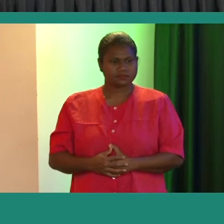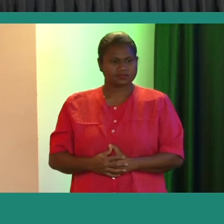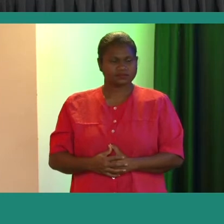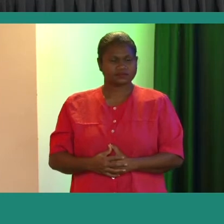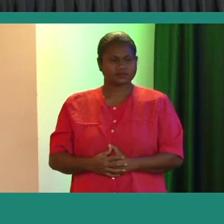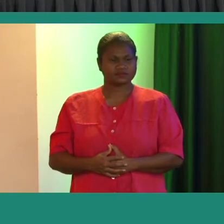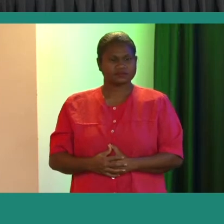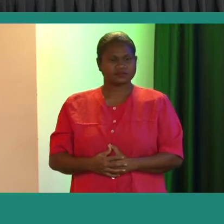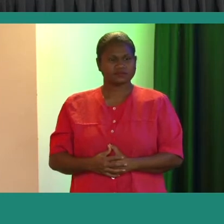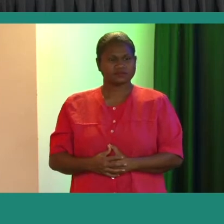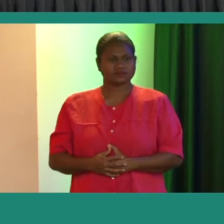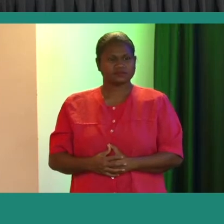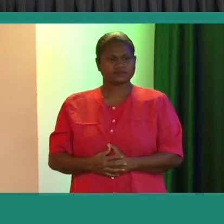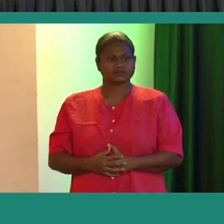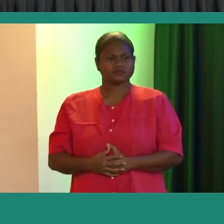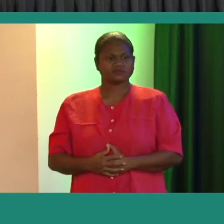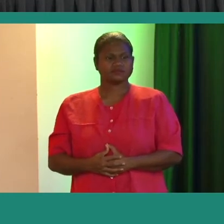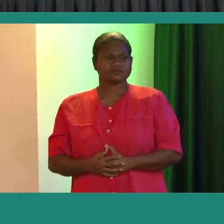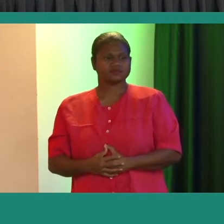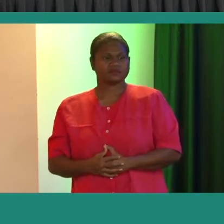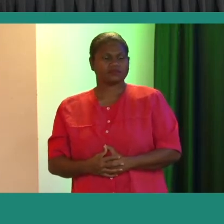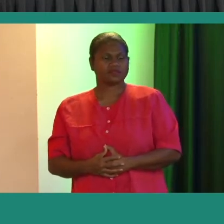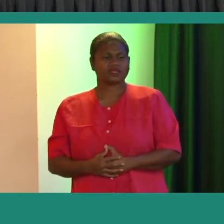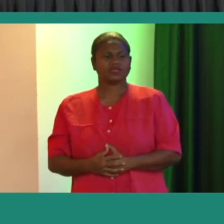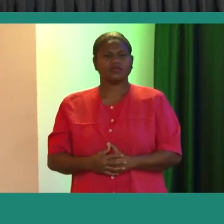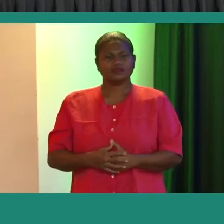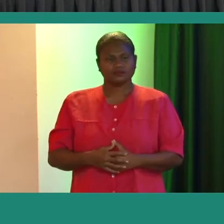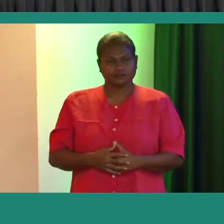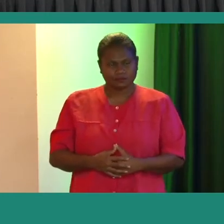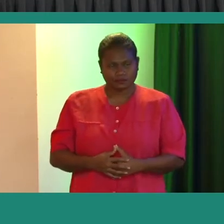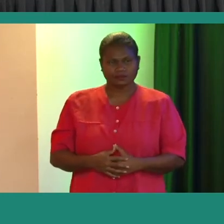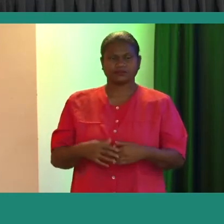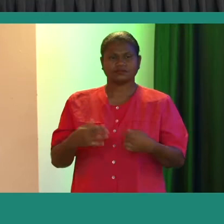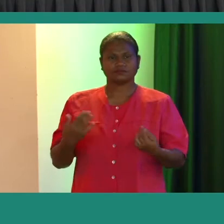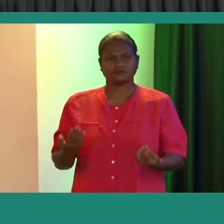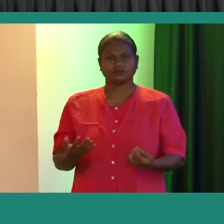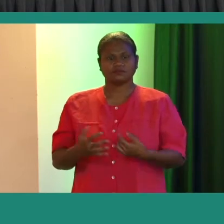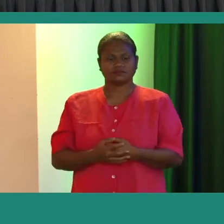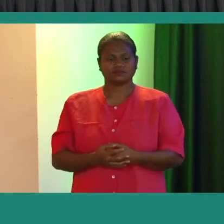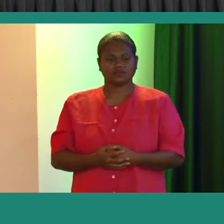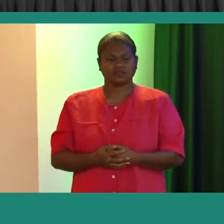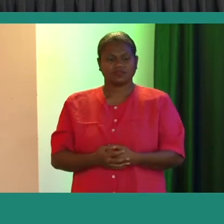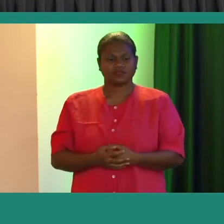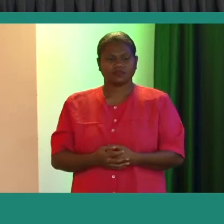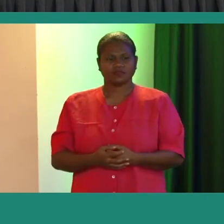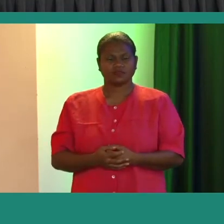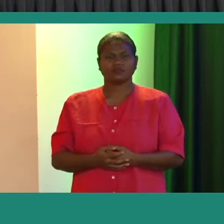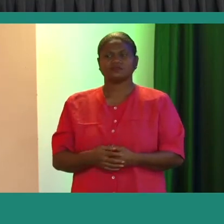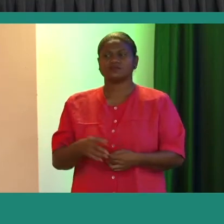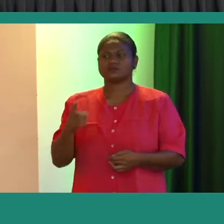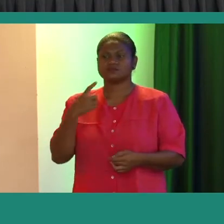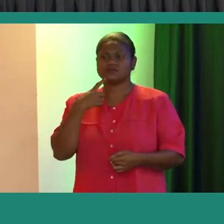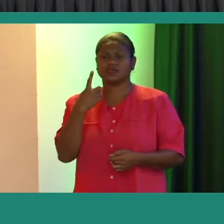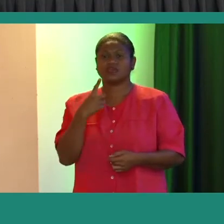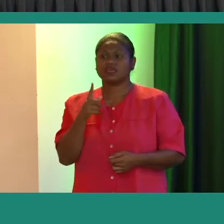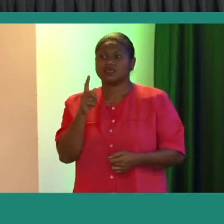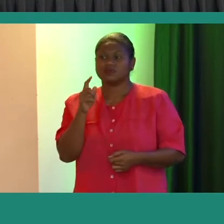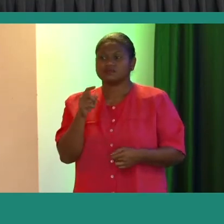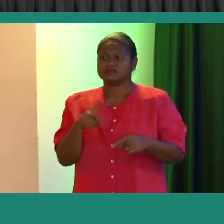towards. The context in which it is being taken up really depends on the support